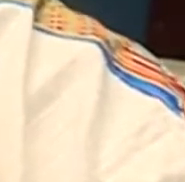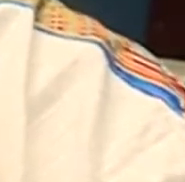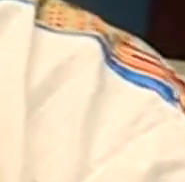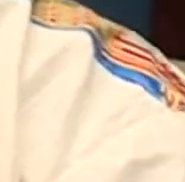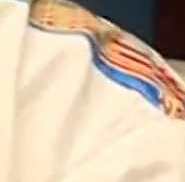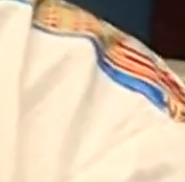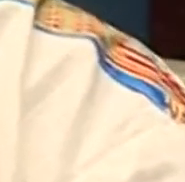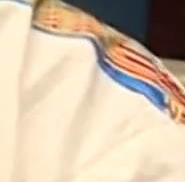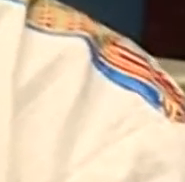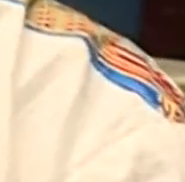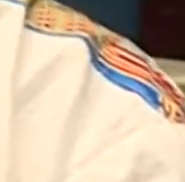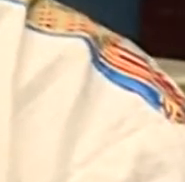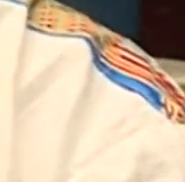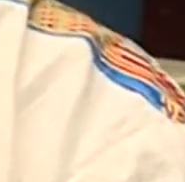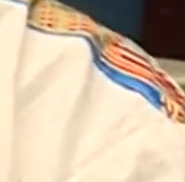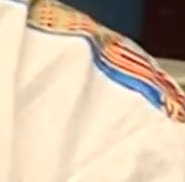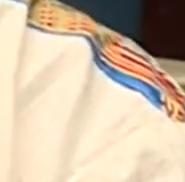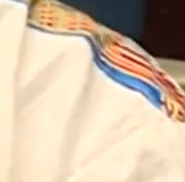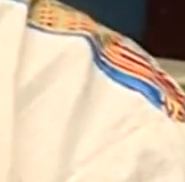to be younger again.